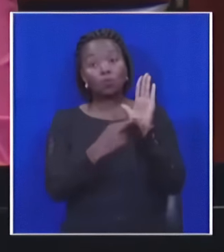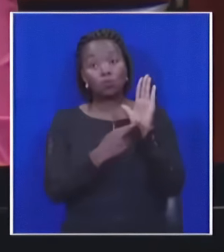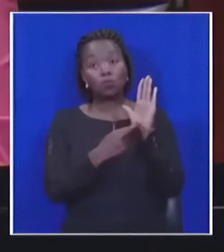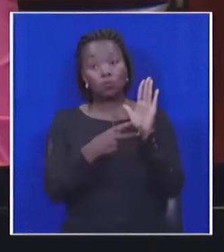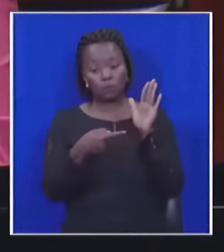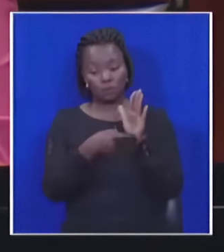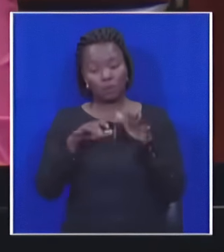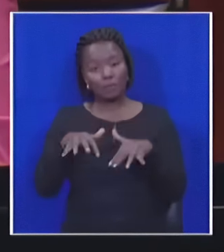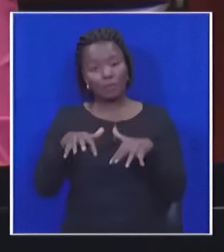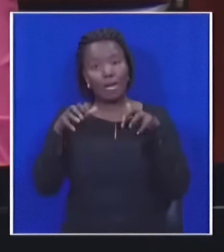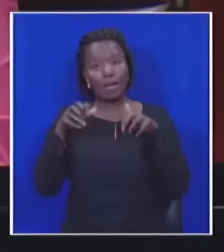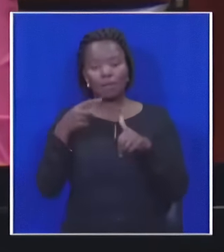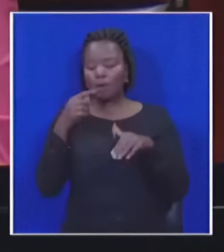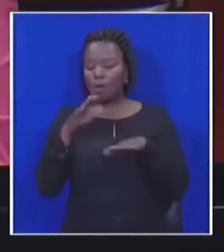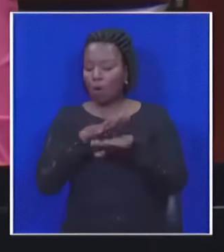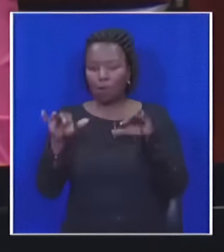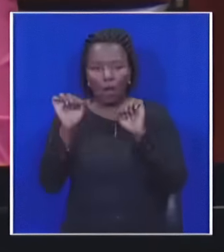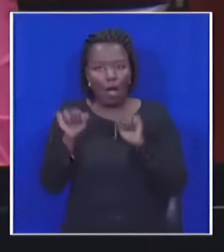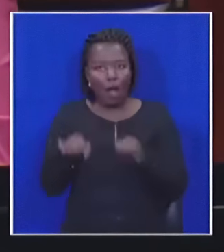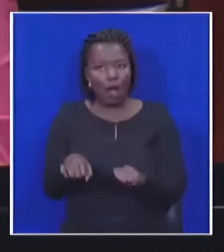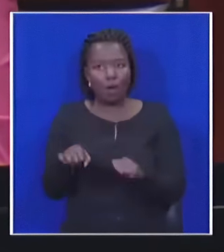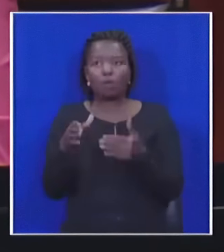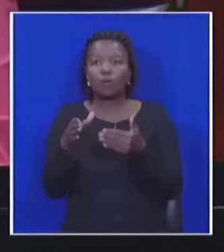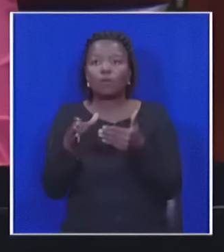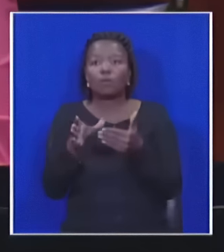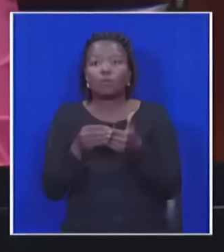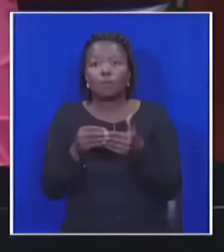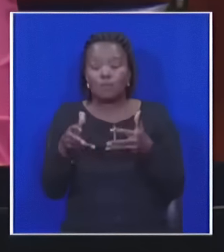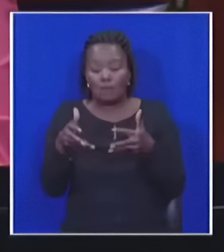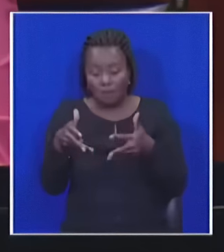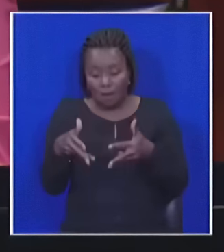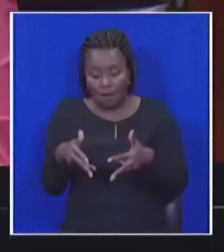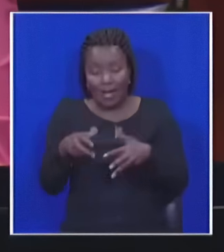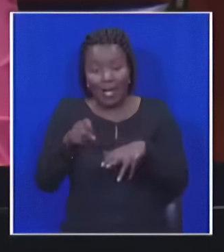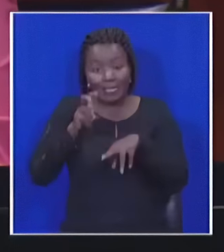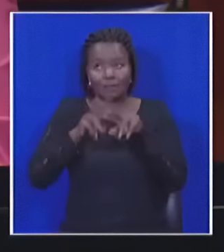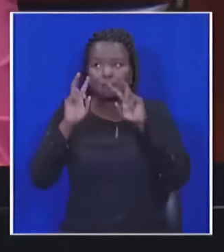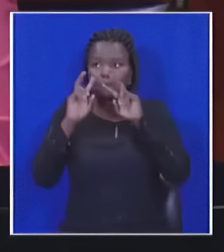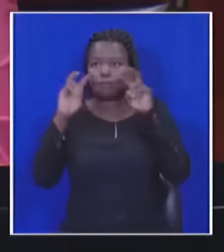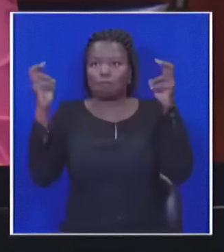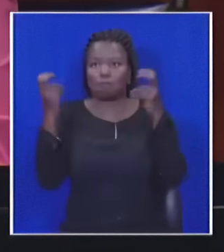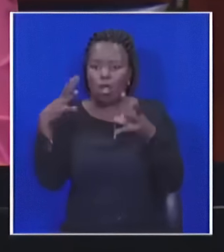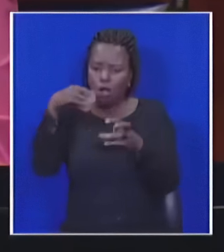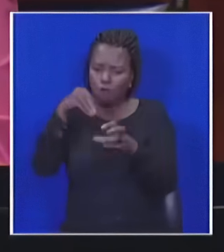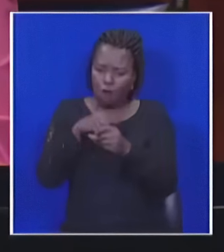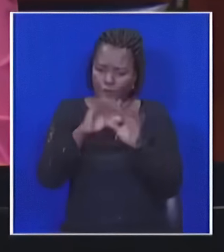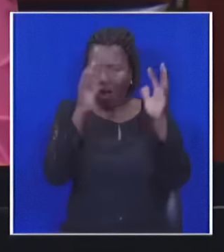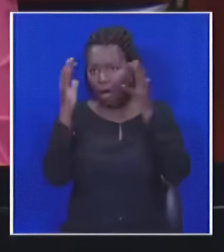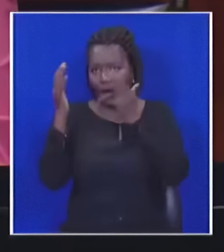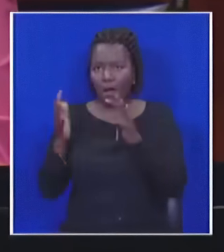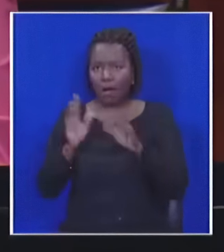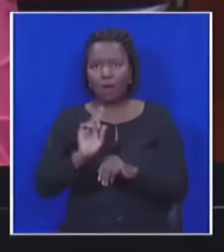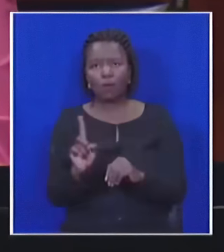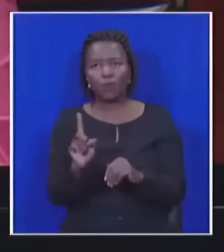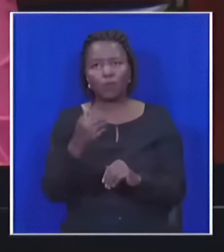this house do not allow members in the gallery to participate in the process of the house. So I'm going to ask